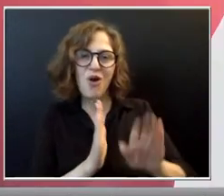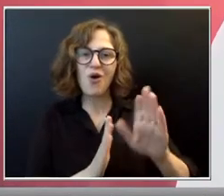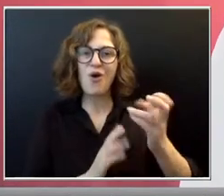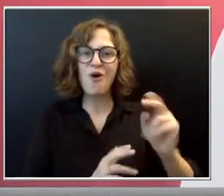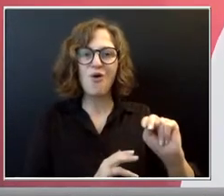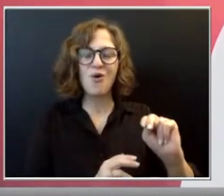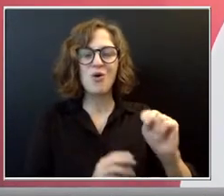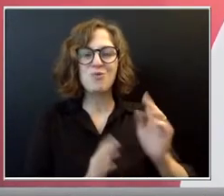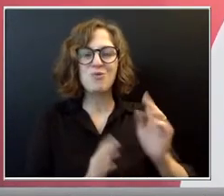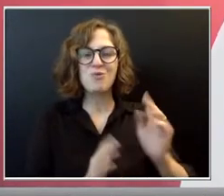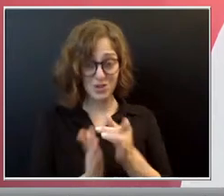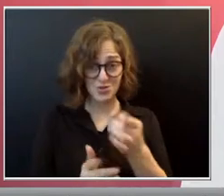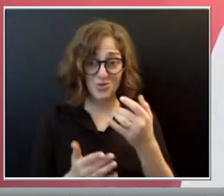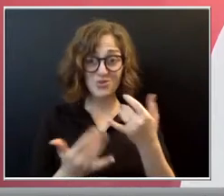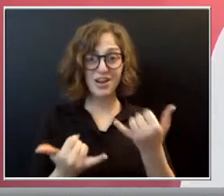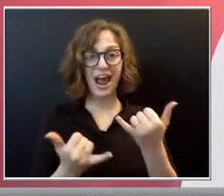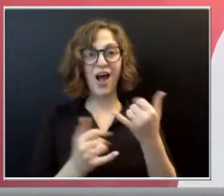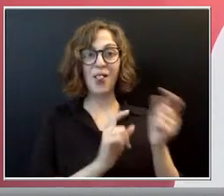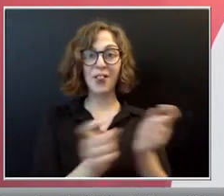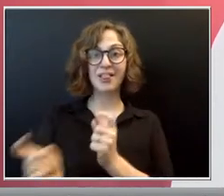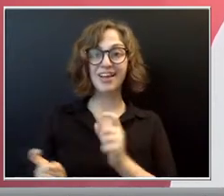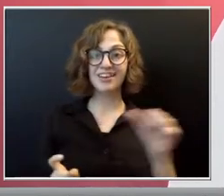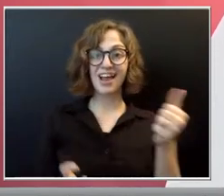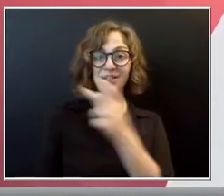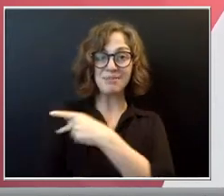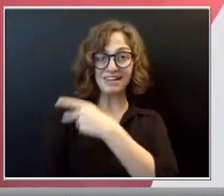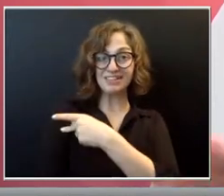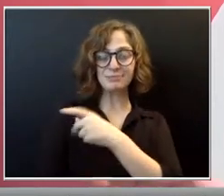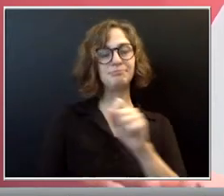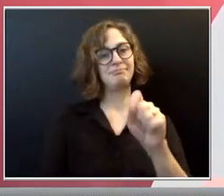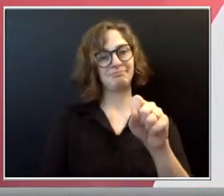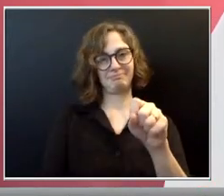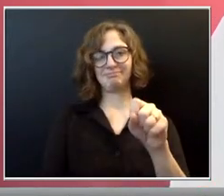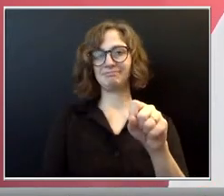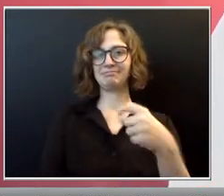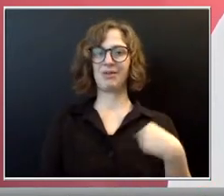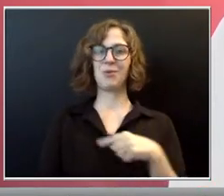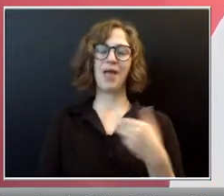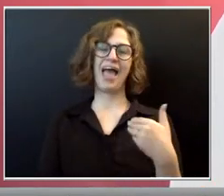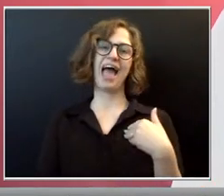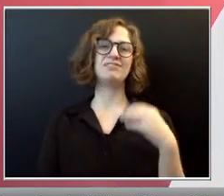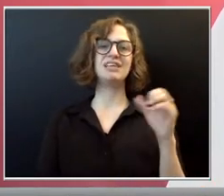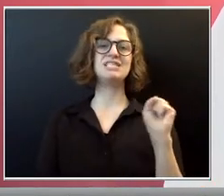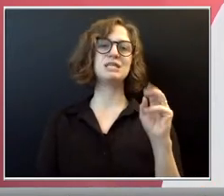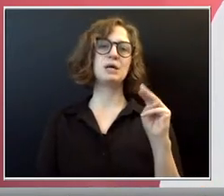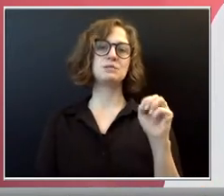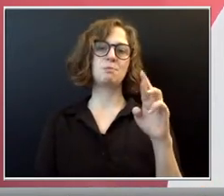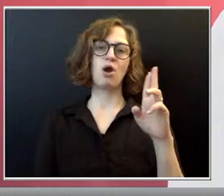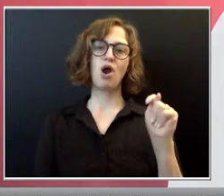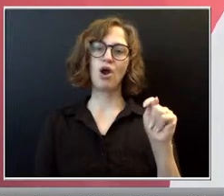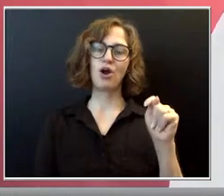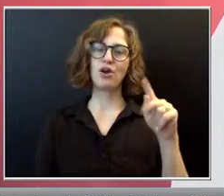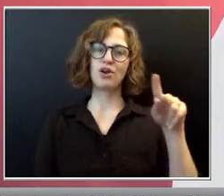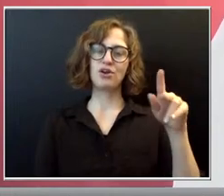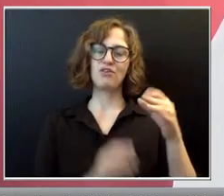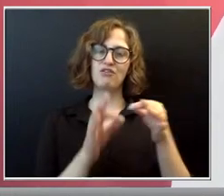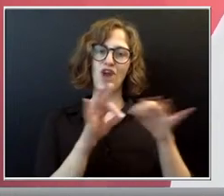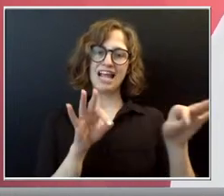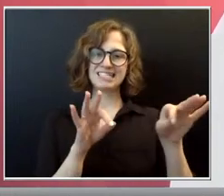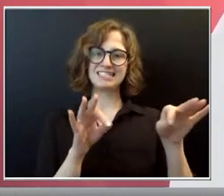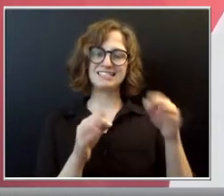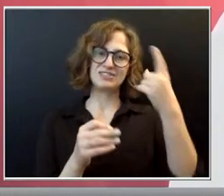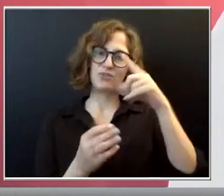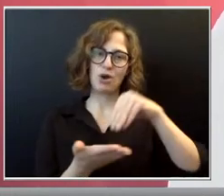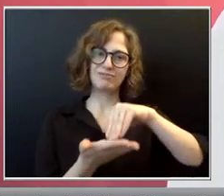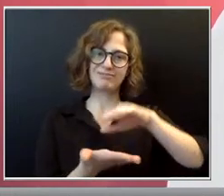do. I have a smart phrase, actually. So we have smart phrases to try to put things in our notes really quickly. And I just have my little smart phrase for her book. What is